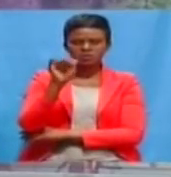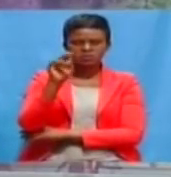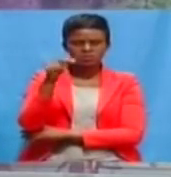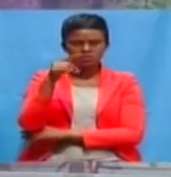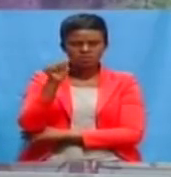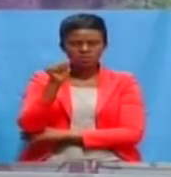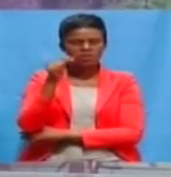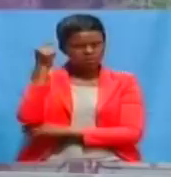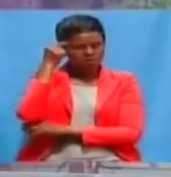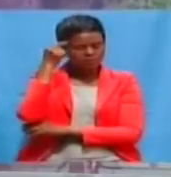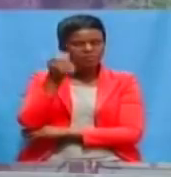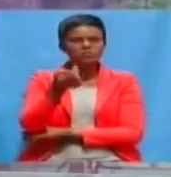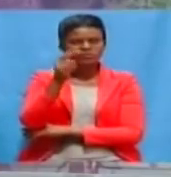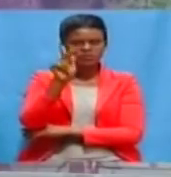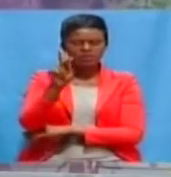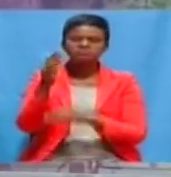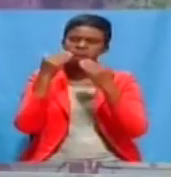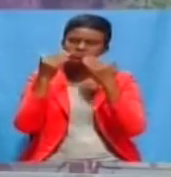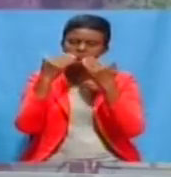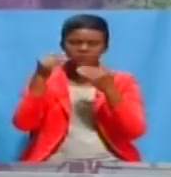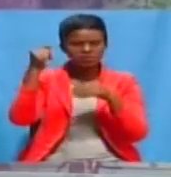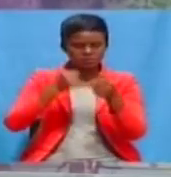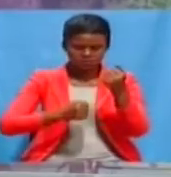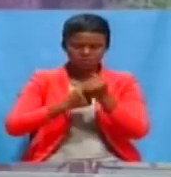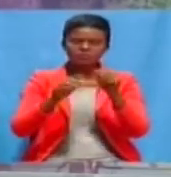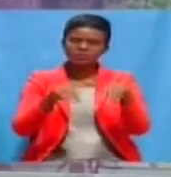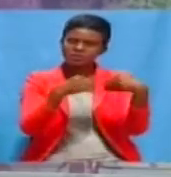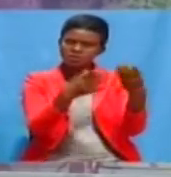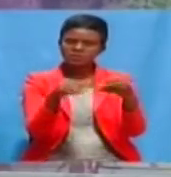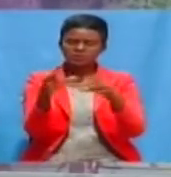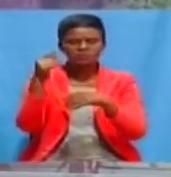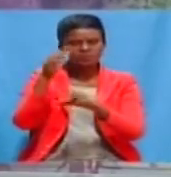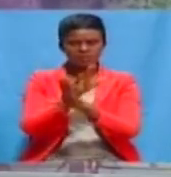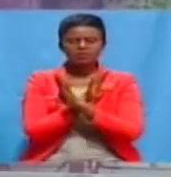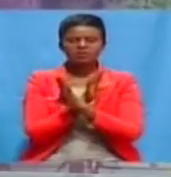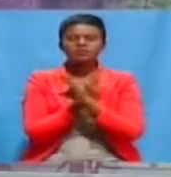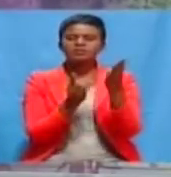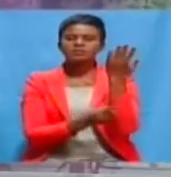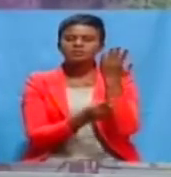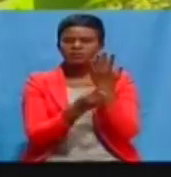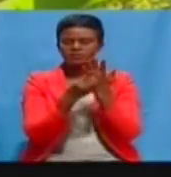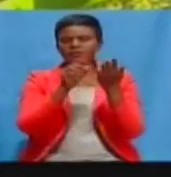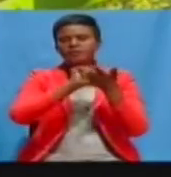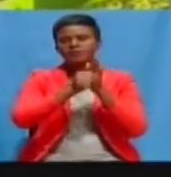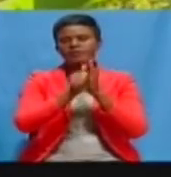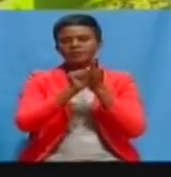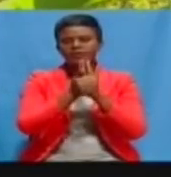the UK government for the support it has continued to render to Zambia's development agenda.